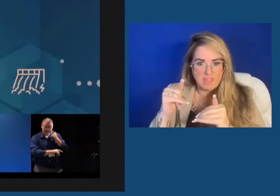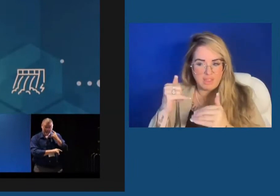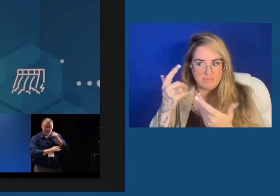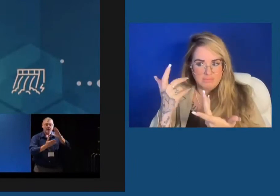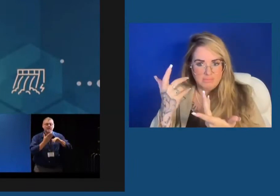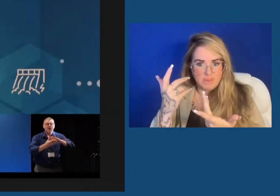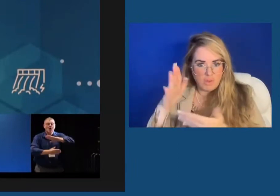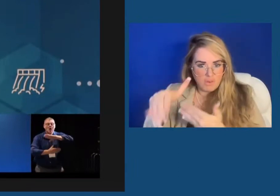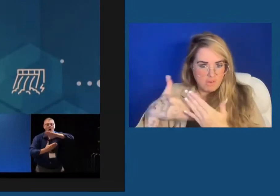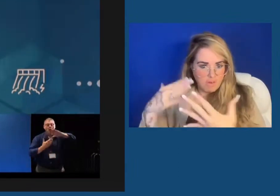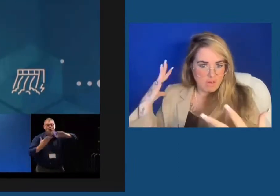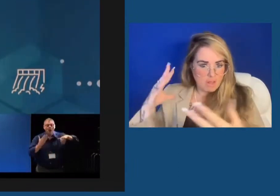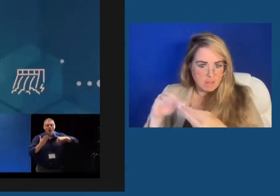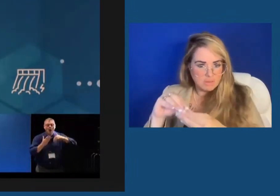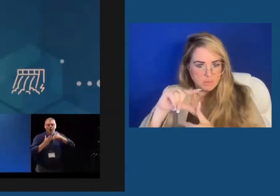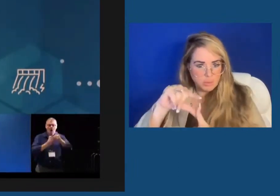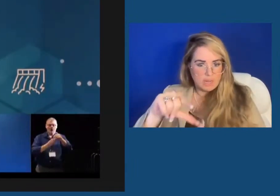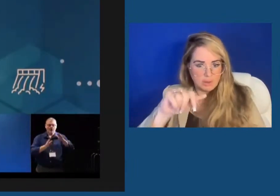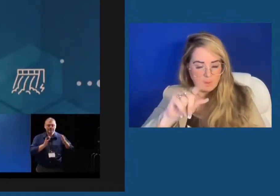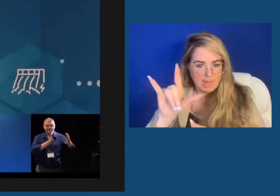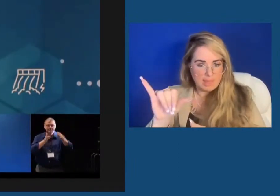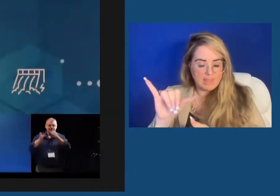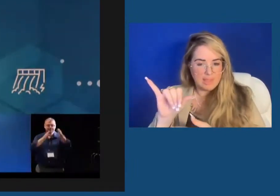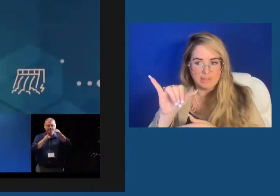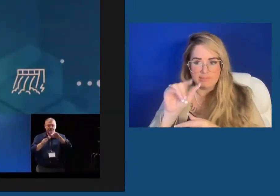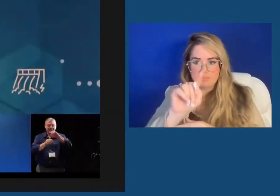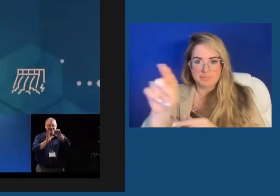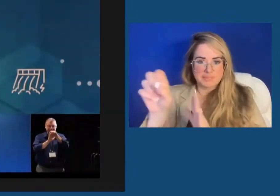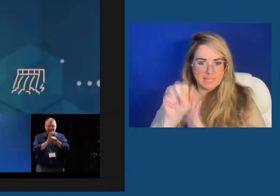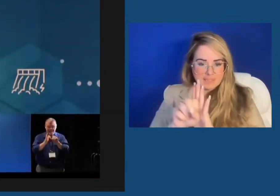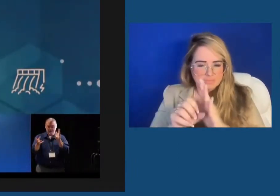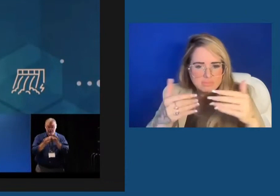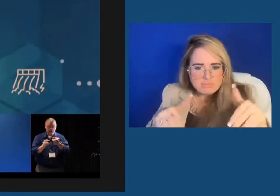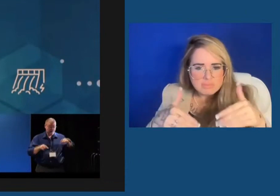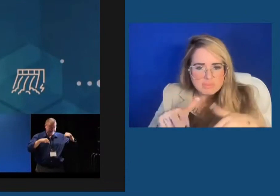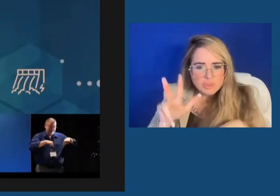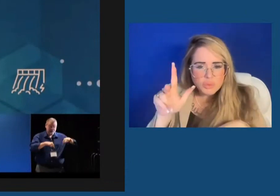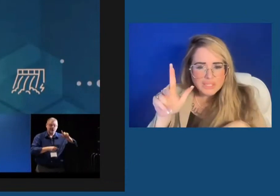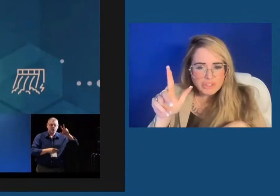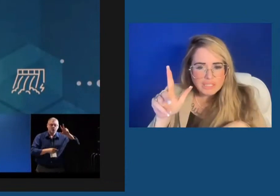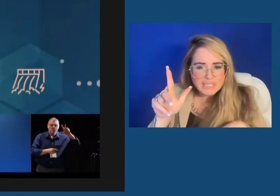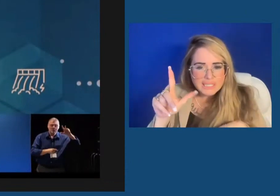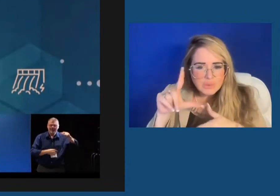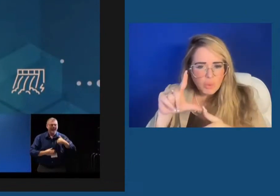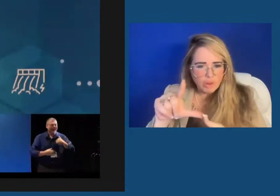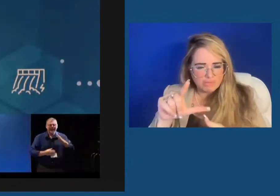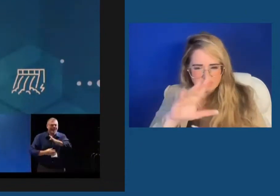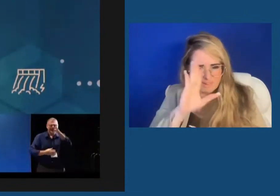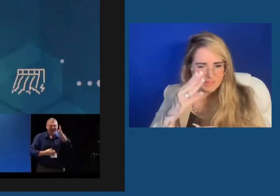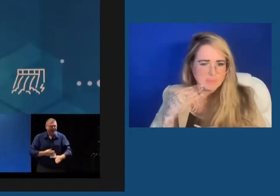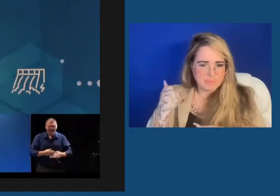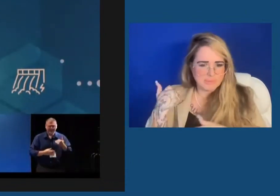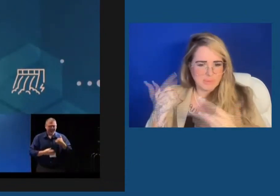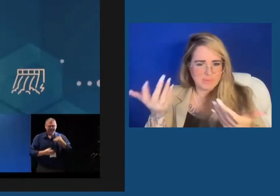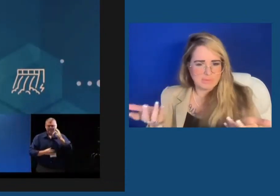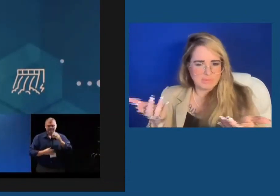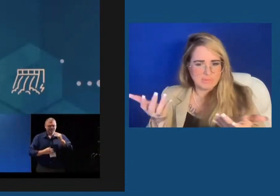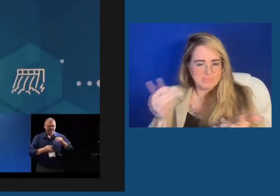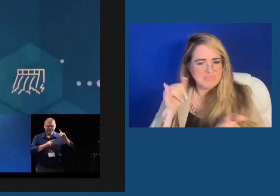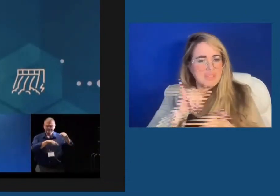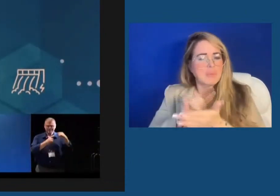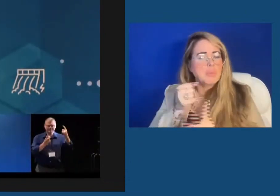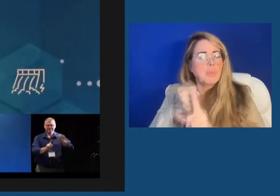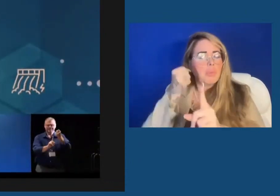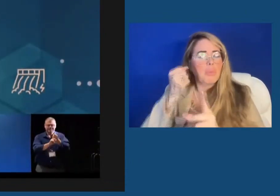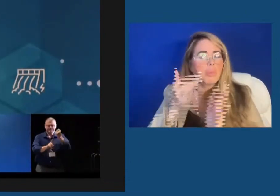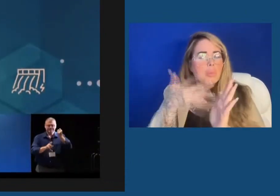all of Tornado Alley states combined, 23. We never had tornadoes. They're a rare event. Catherine's